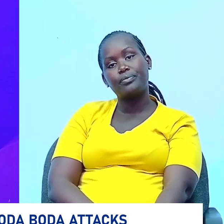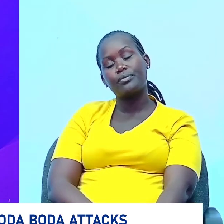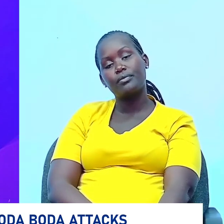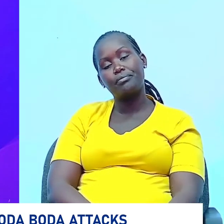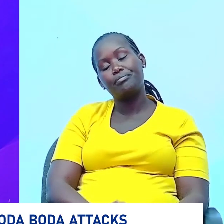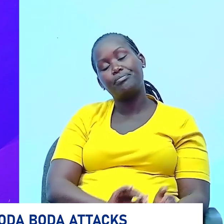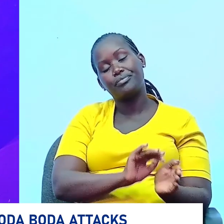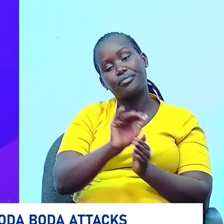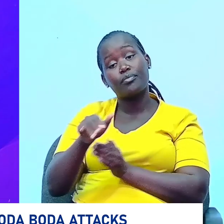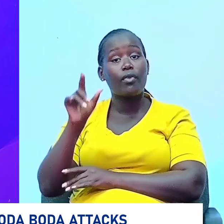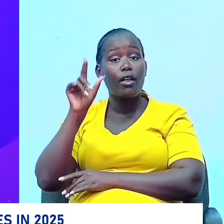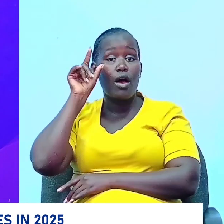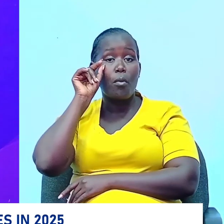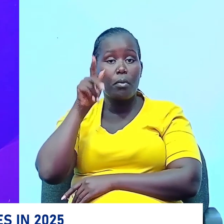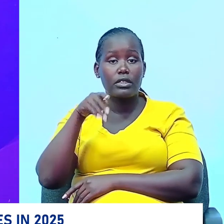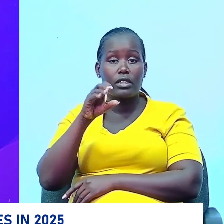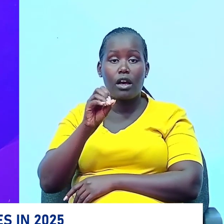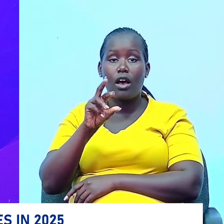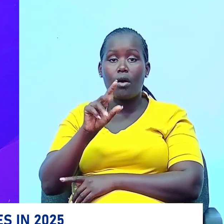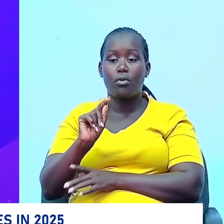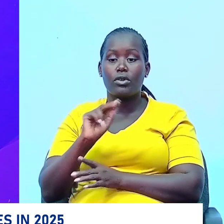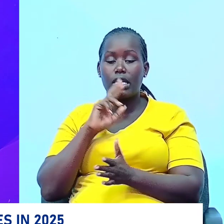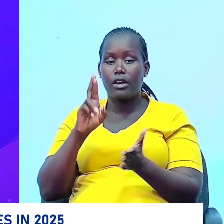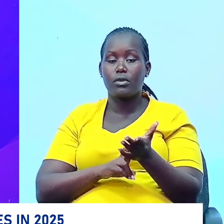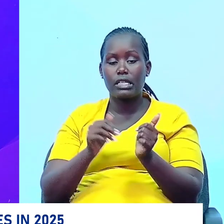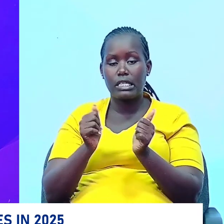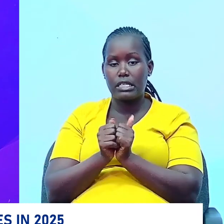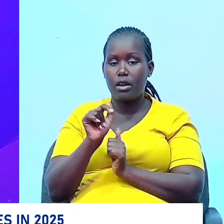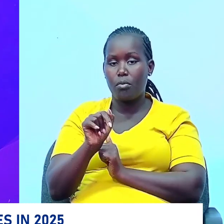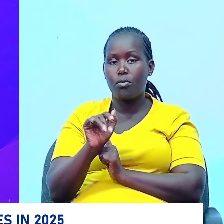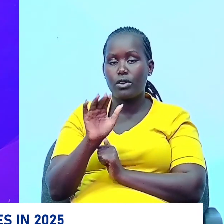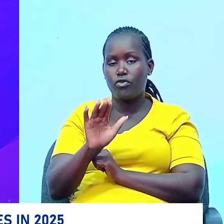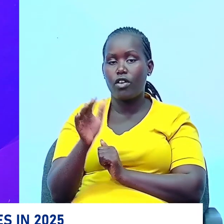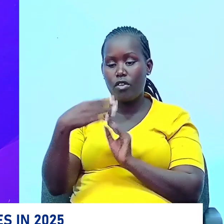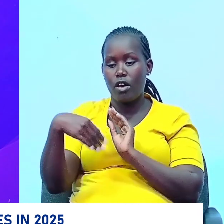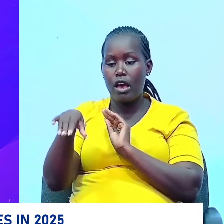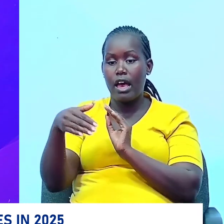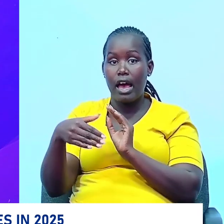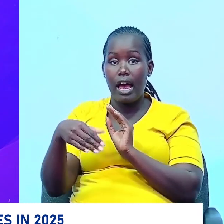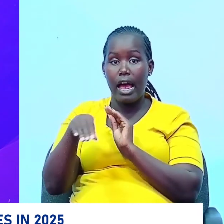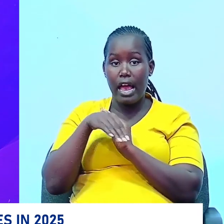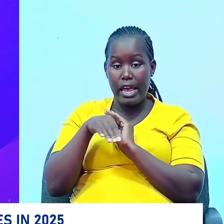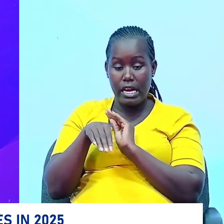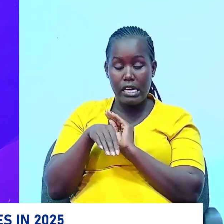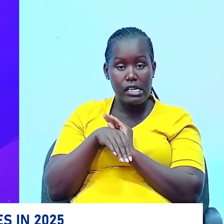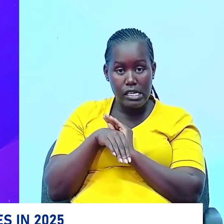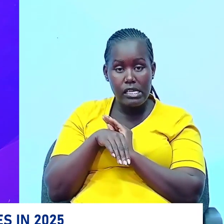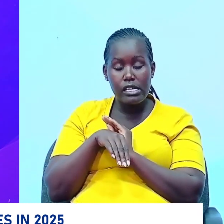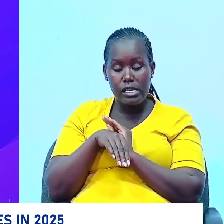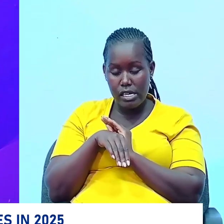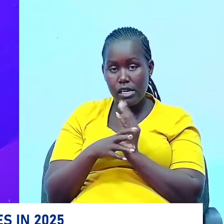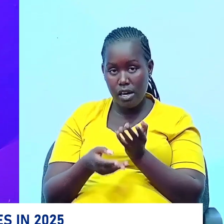In other news, Mombasa Port has reported a 10.5% increase in cargo volumes handled